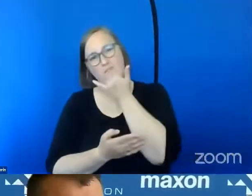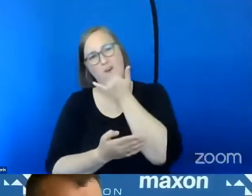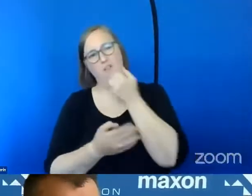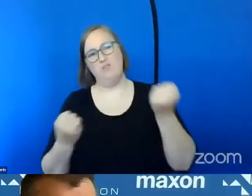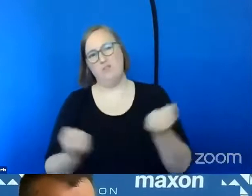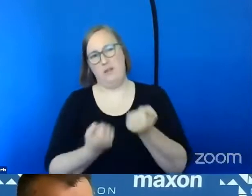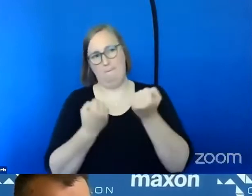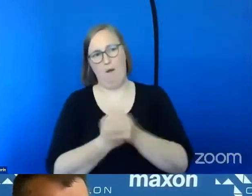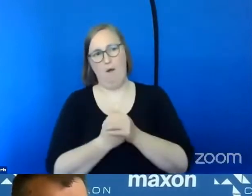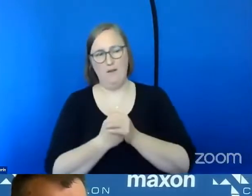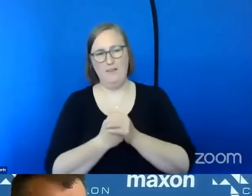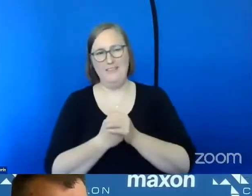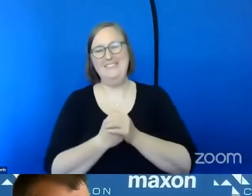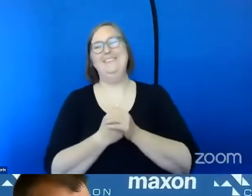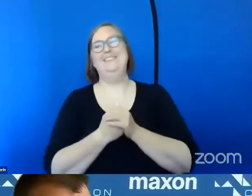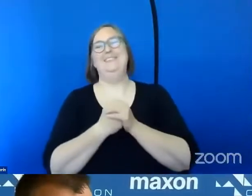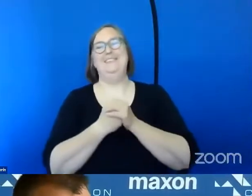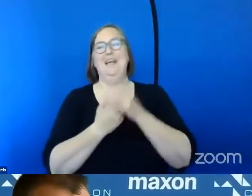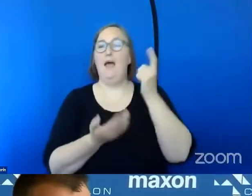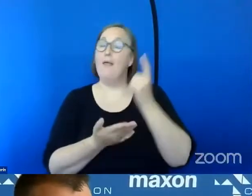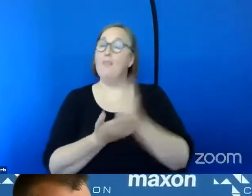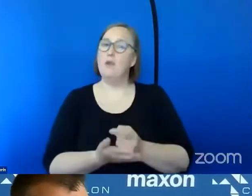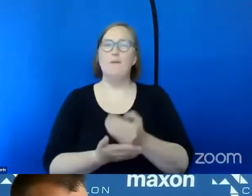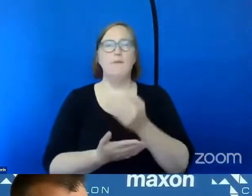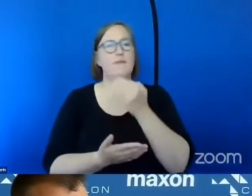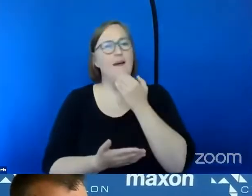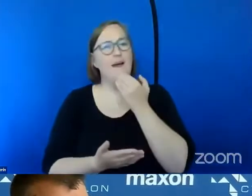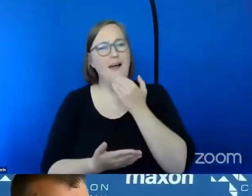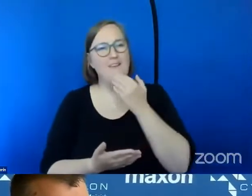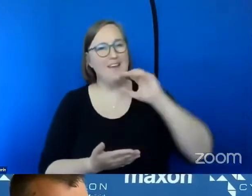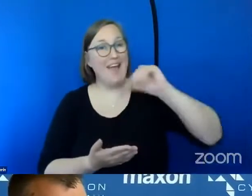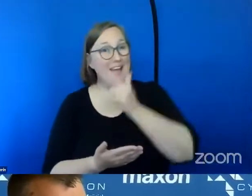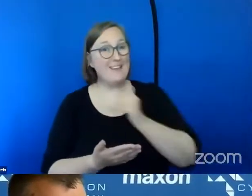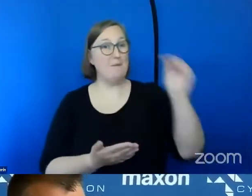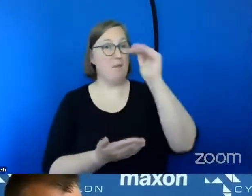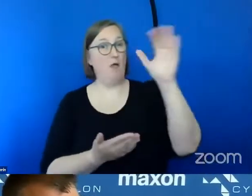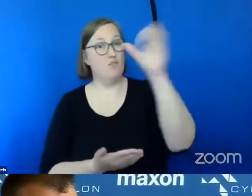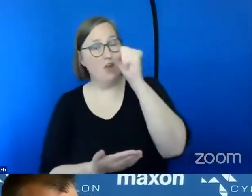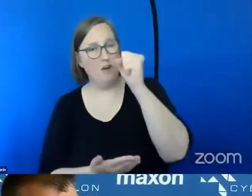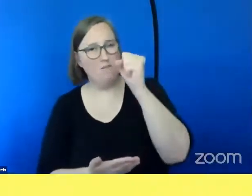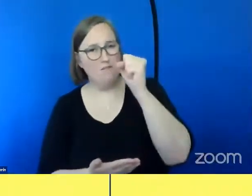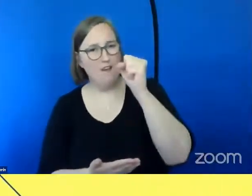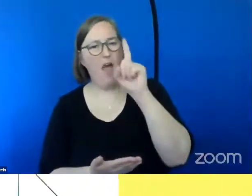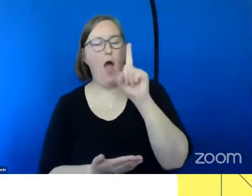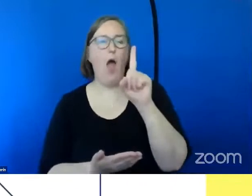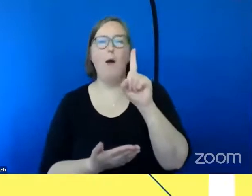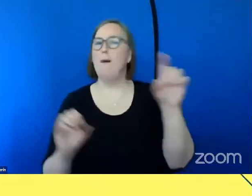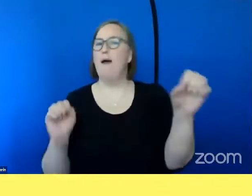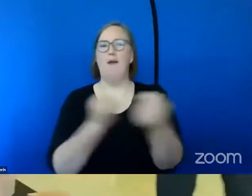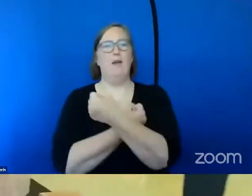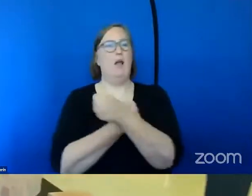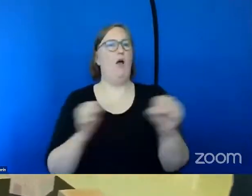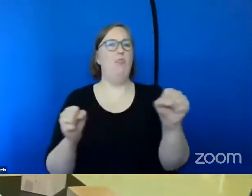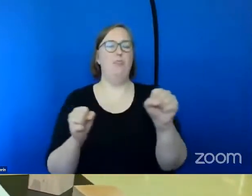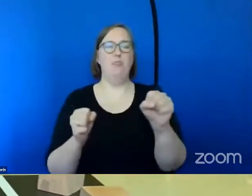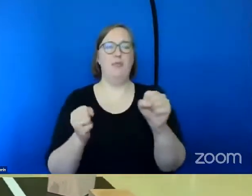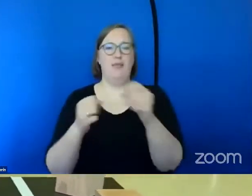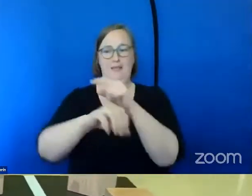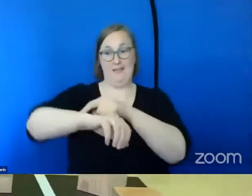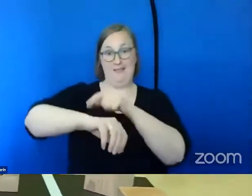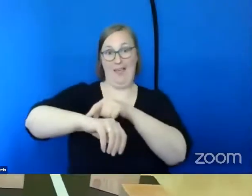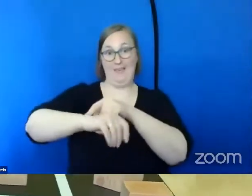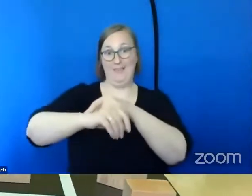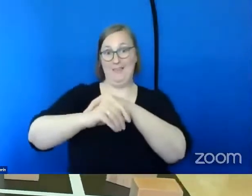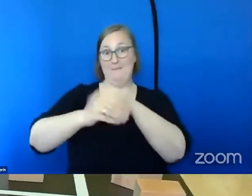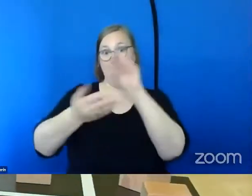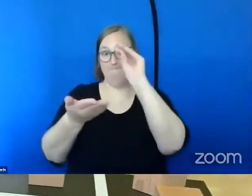that speed and tempo in his second heat. Oh, that marble gets them again. Let's have a look in slow motion, Roland. Talk